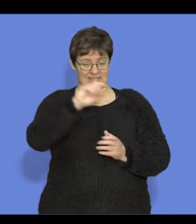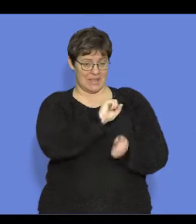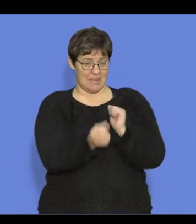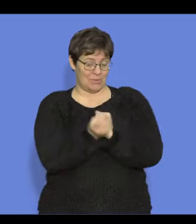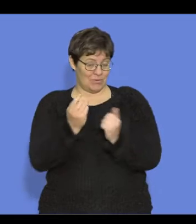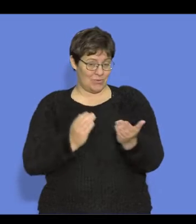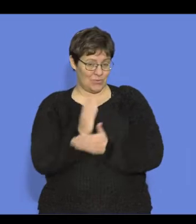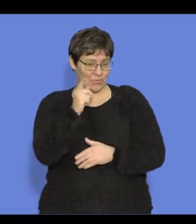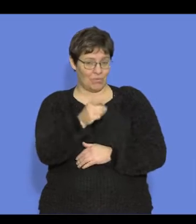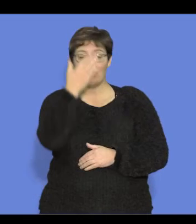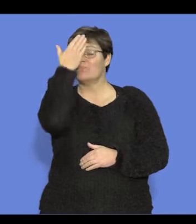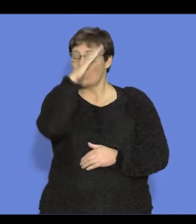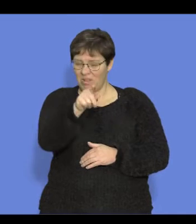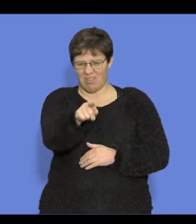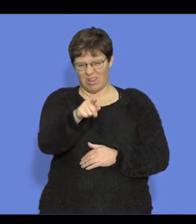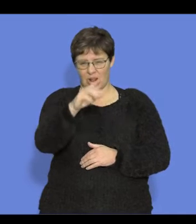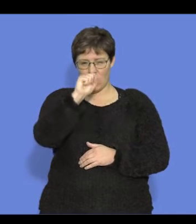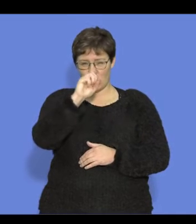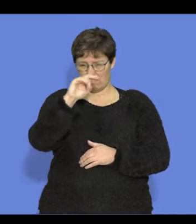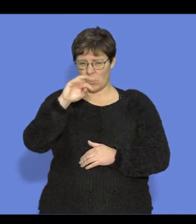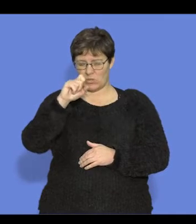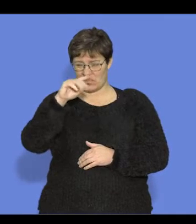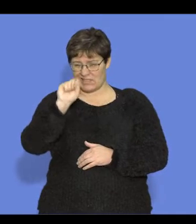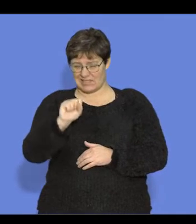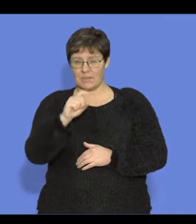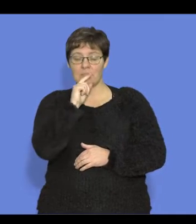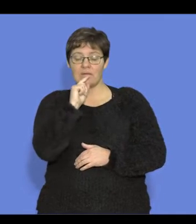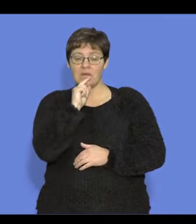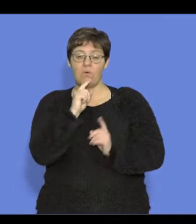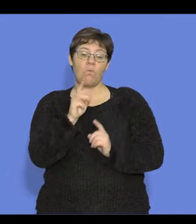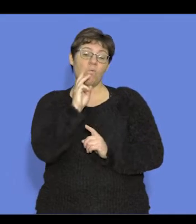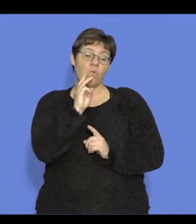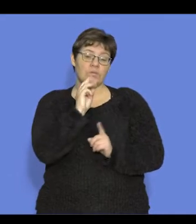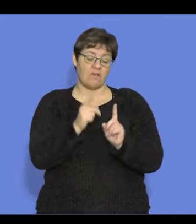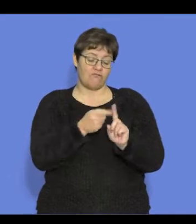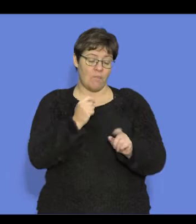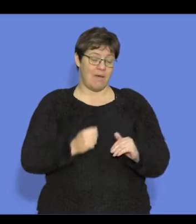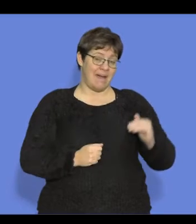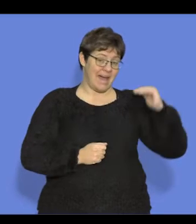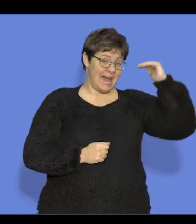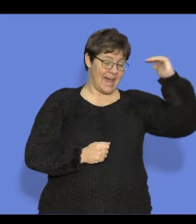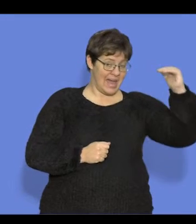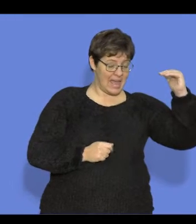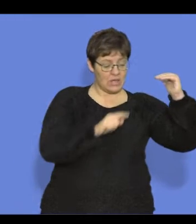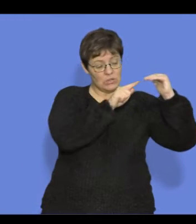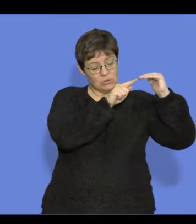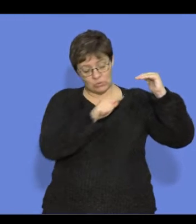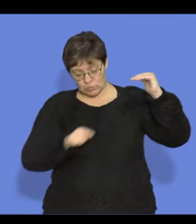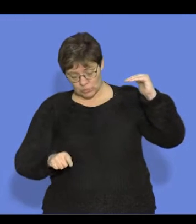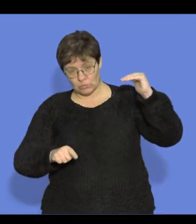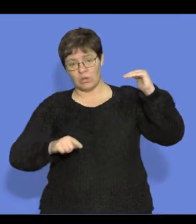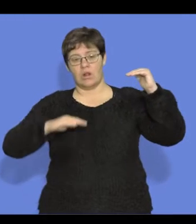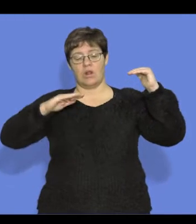osmosis. And you should have learnt about osmosis, which is when water moves from a high concentration